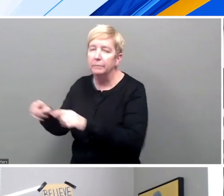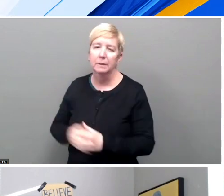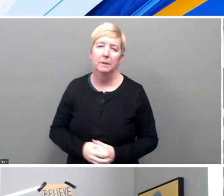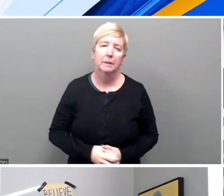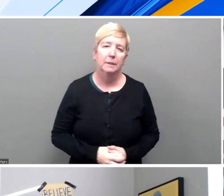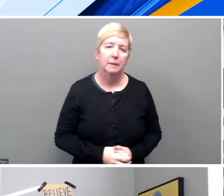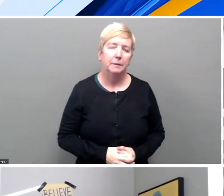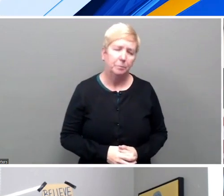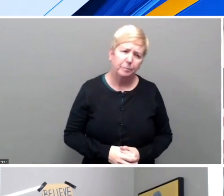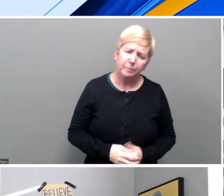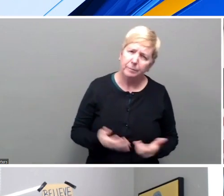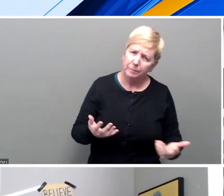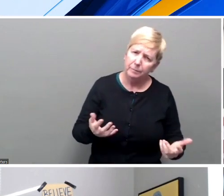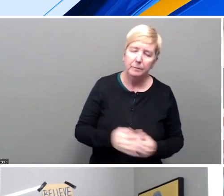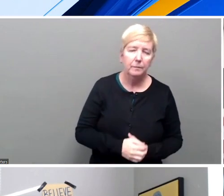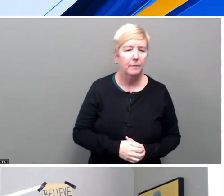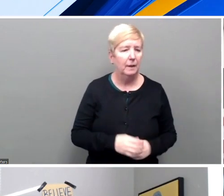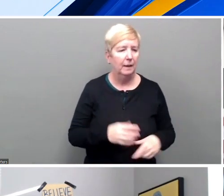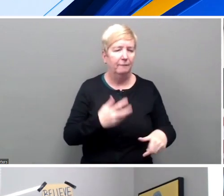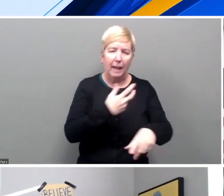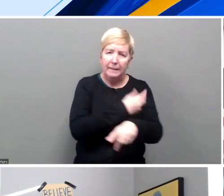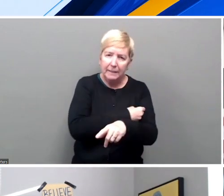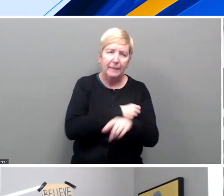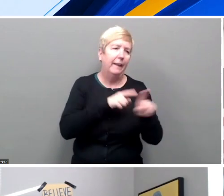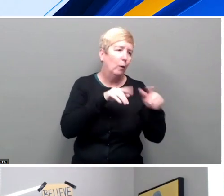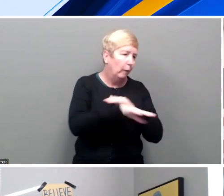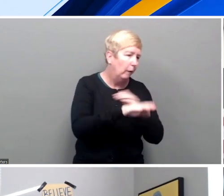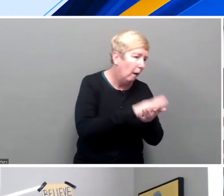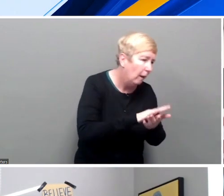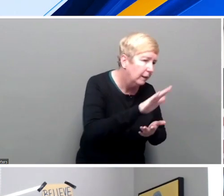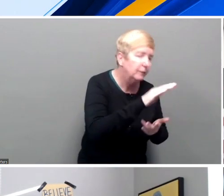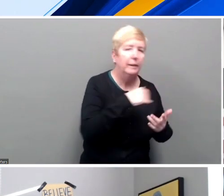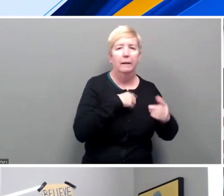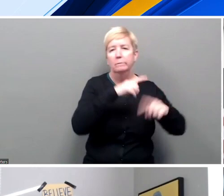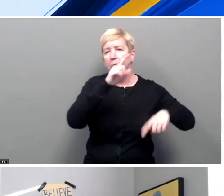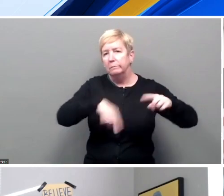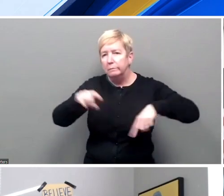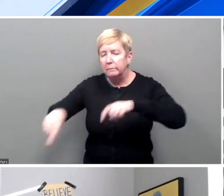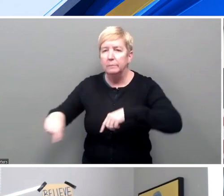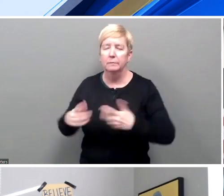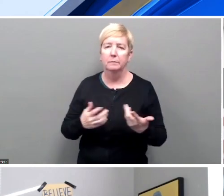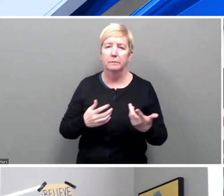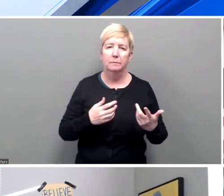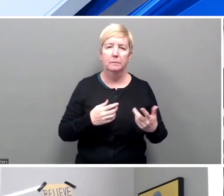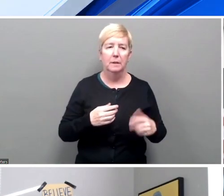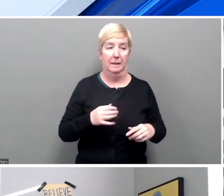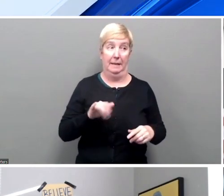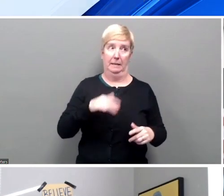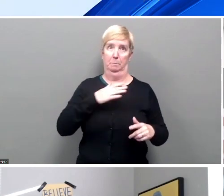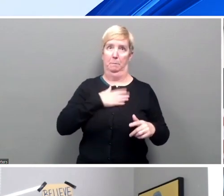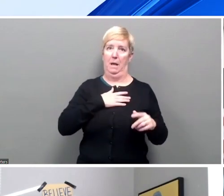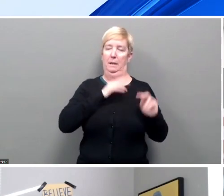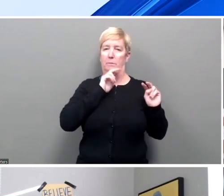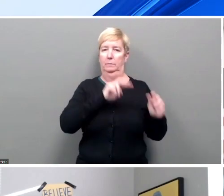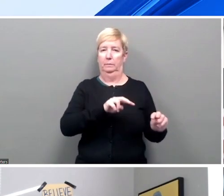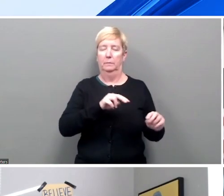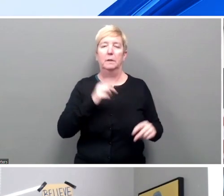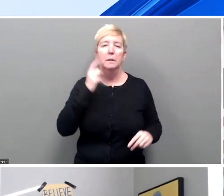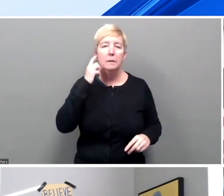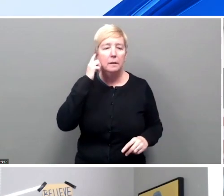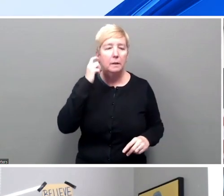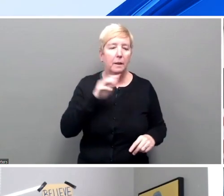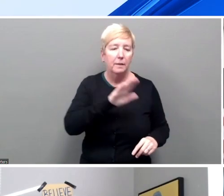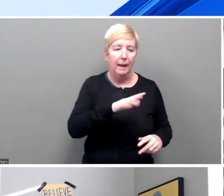But I mean, that's just my really, really high level point of view on that. I think vaccination rates